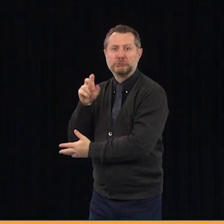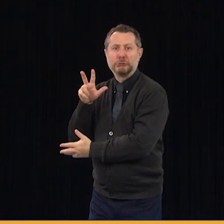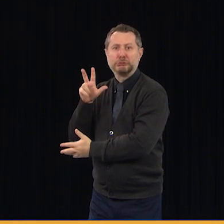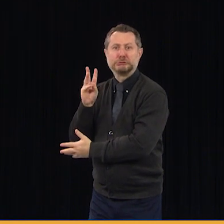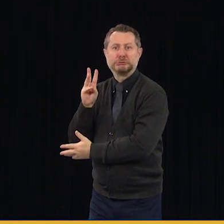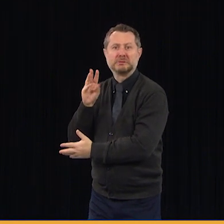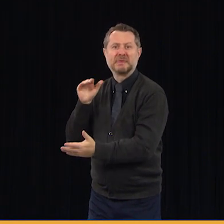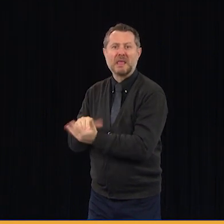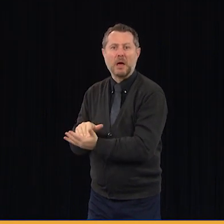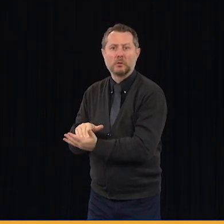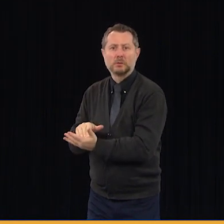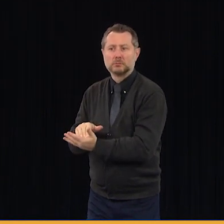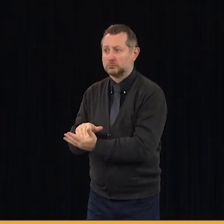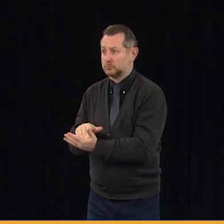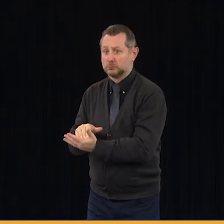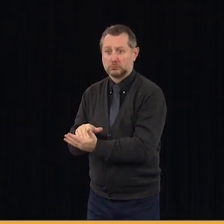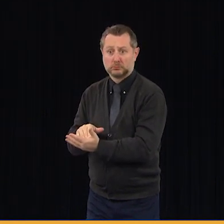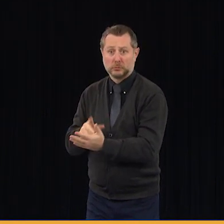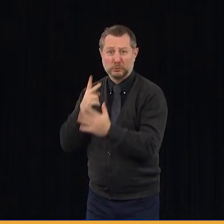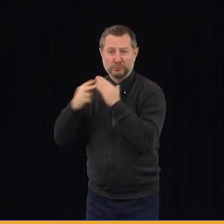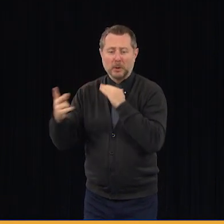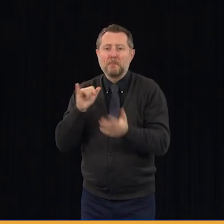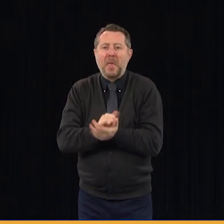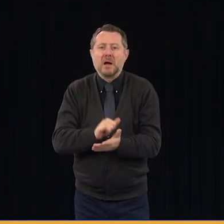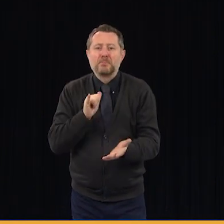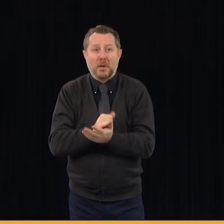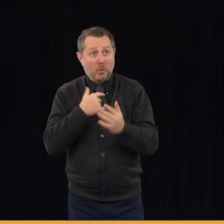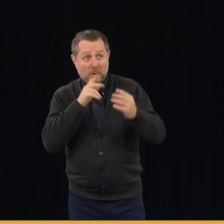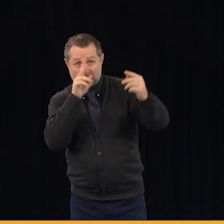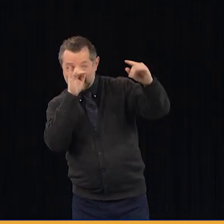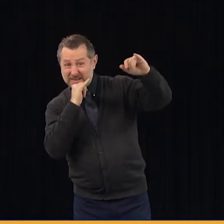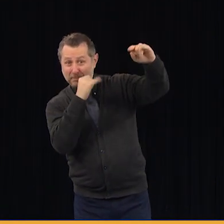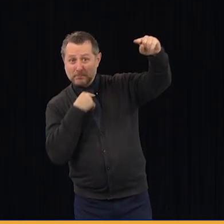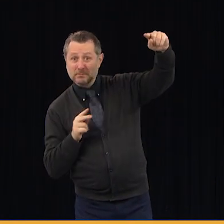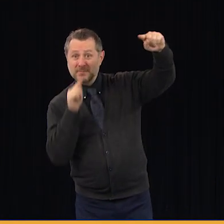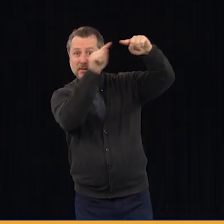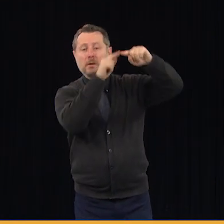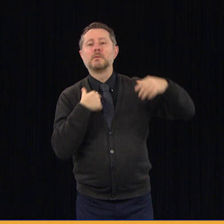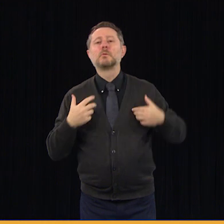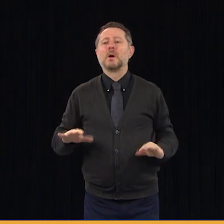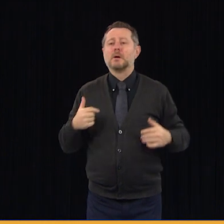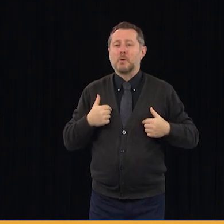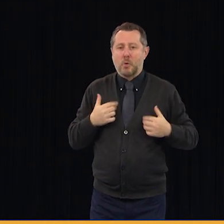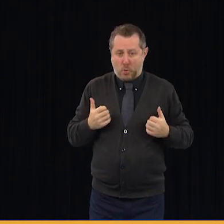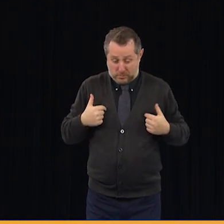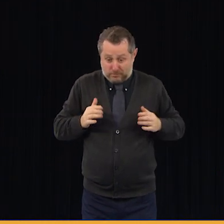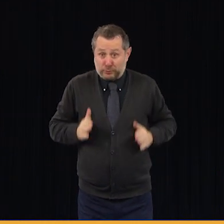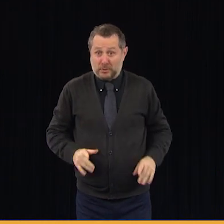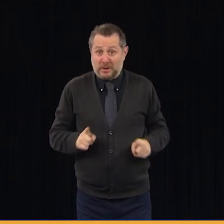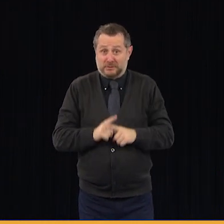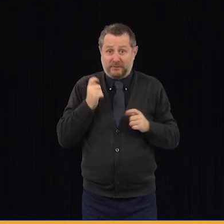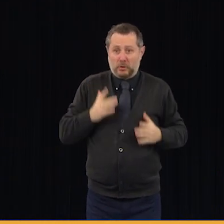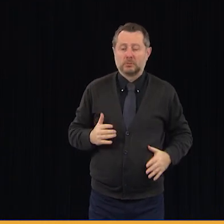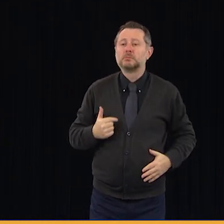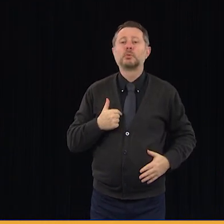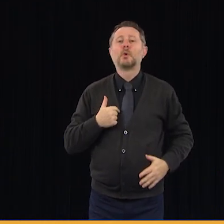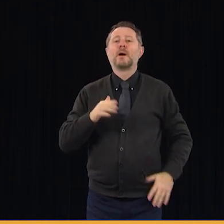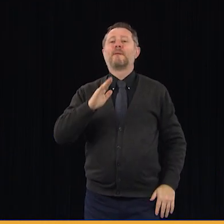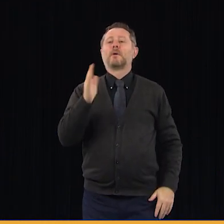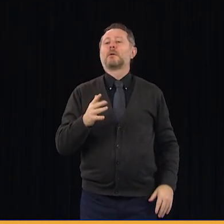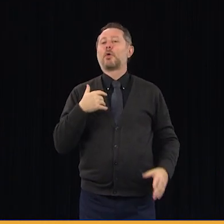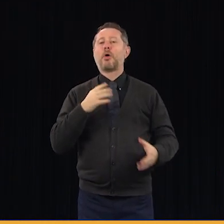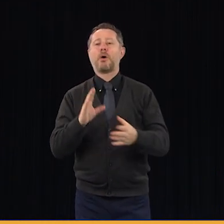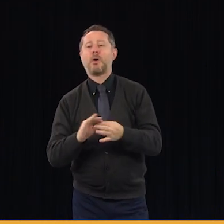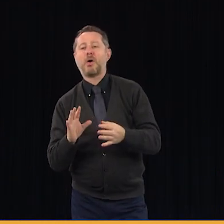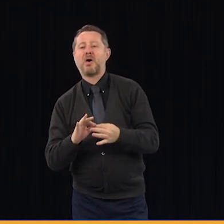136,000 beds. It's an impossibility. And I'm a person who never says